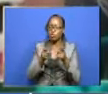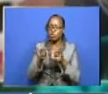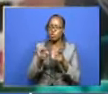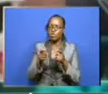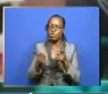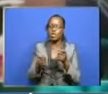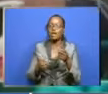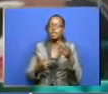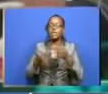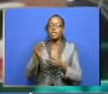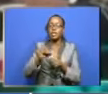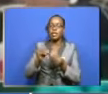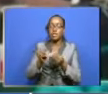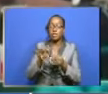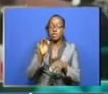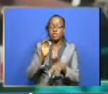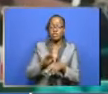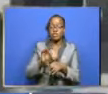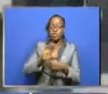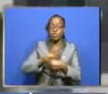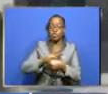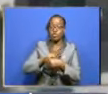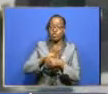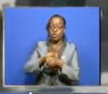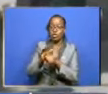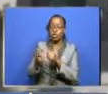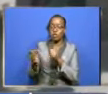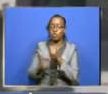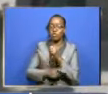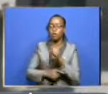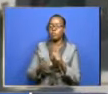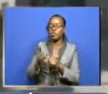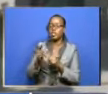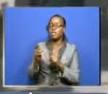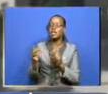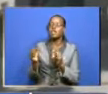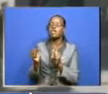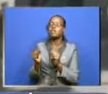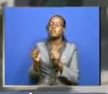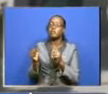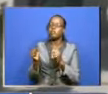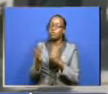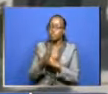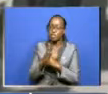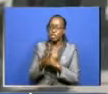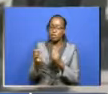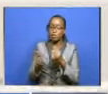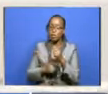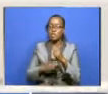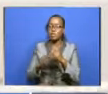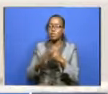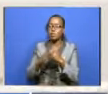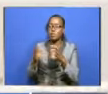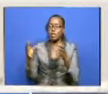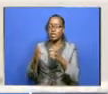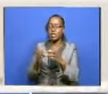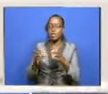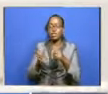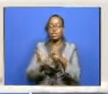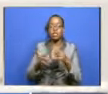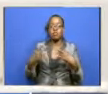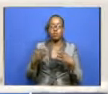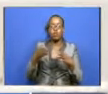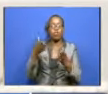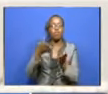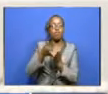resurgence of coronavirus infections. From September 14th, gatherings will be limited to no more than 6 people with fines to those who